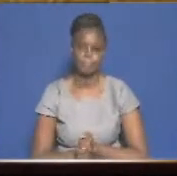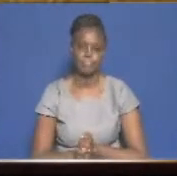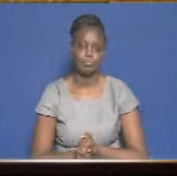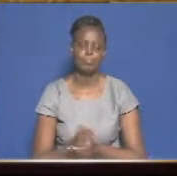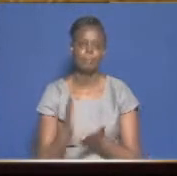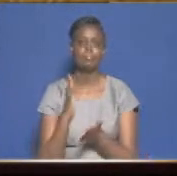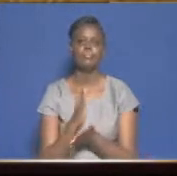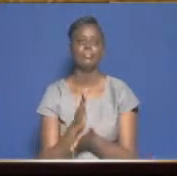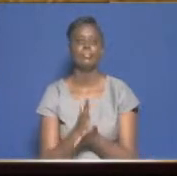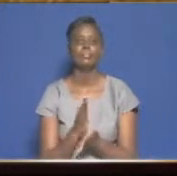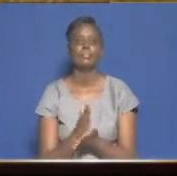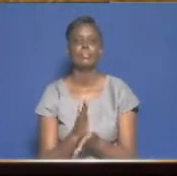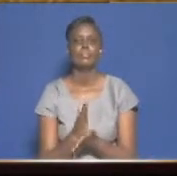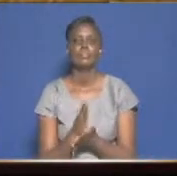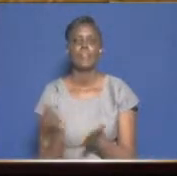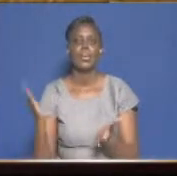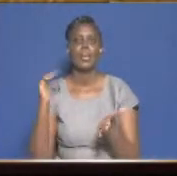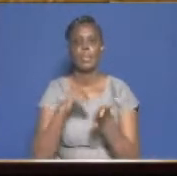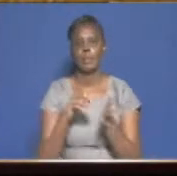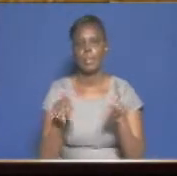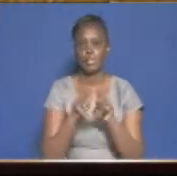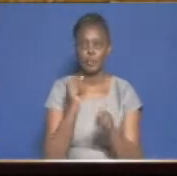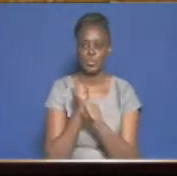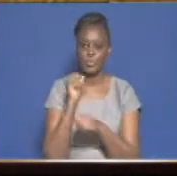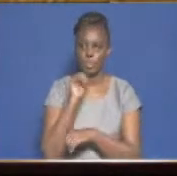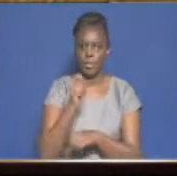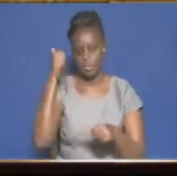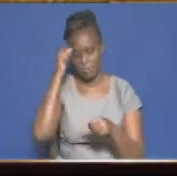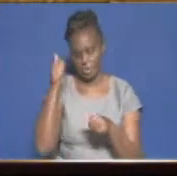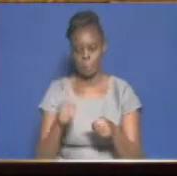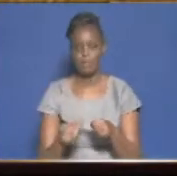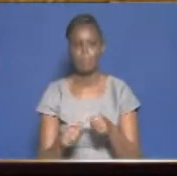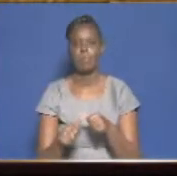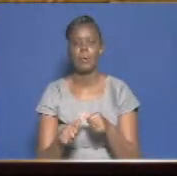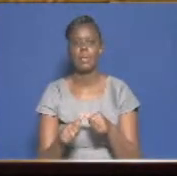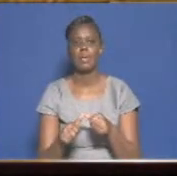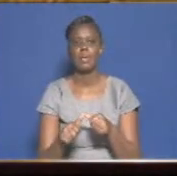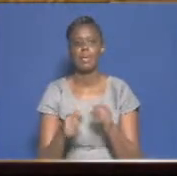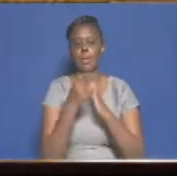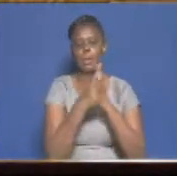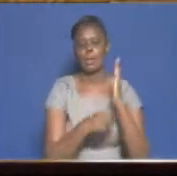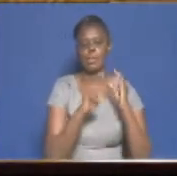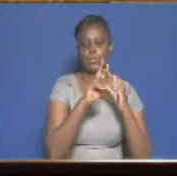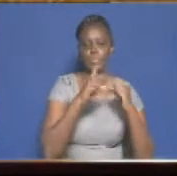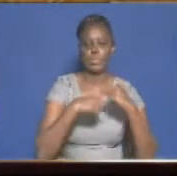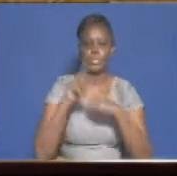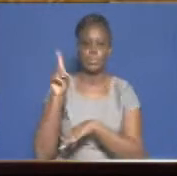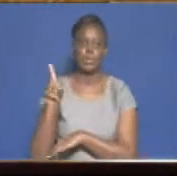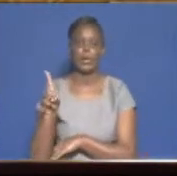course, again, even as you do that, remember Article 261,